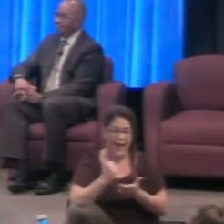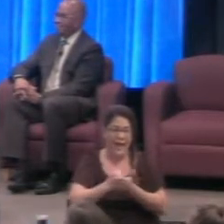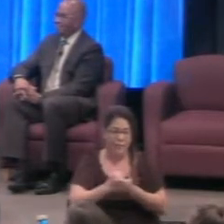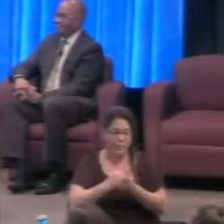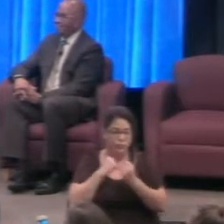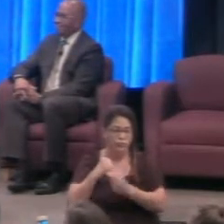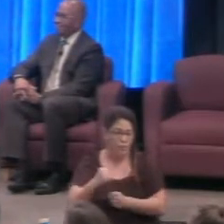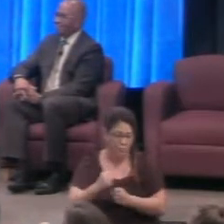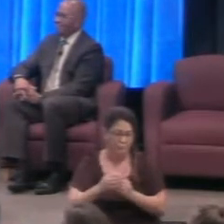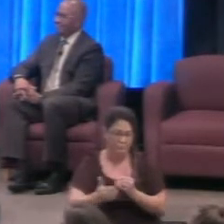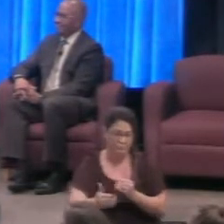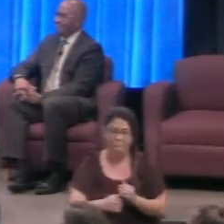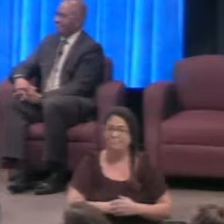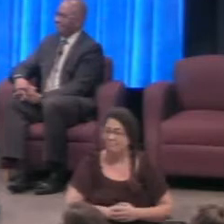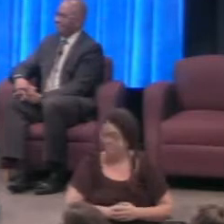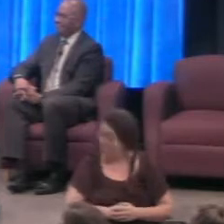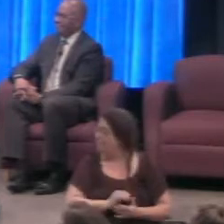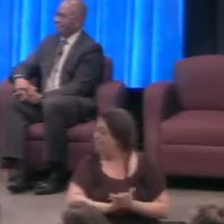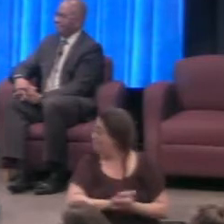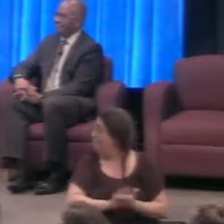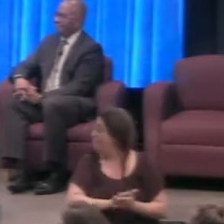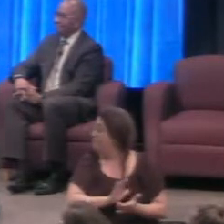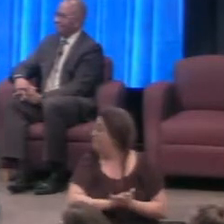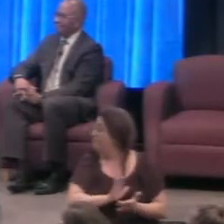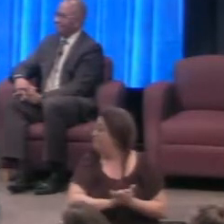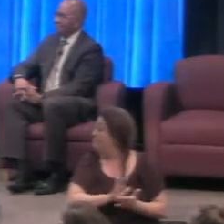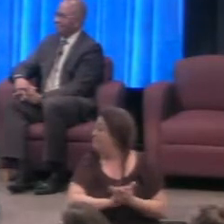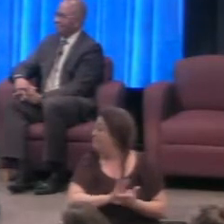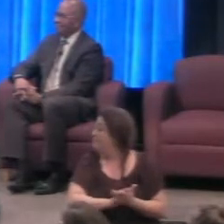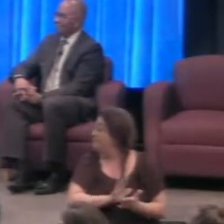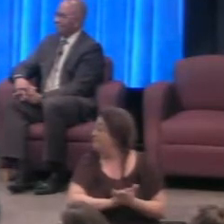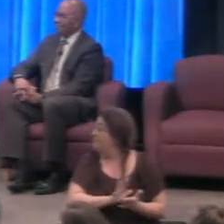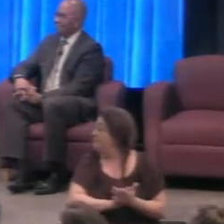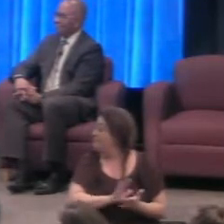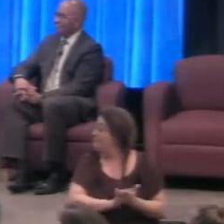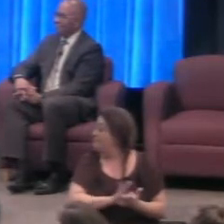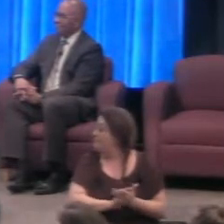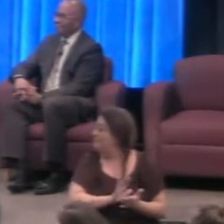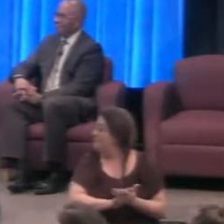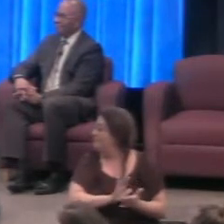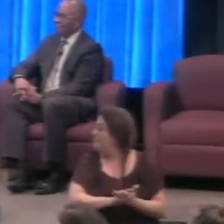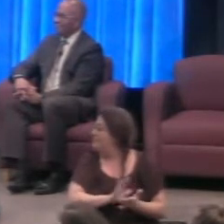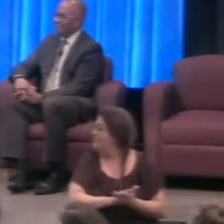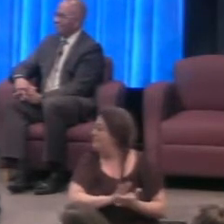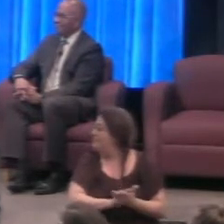your SPM. Oh, wonderful. Thank you. Thank you.